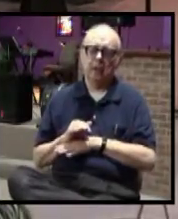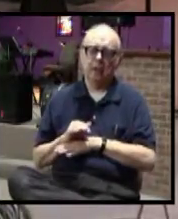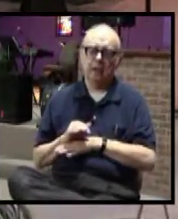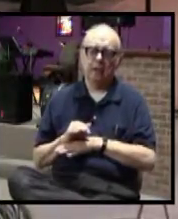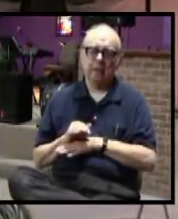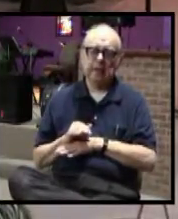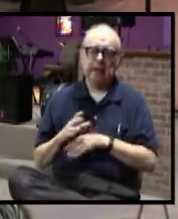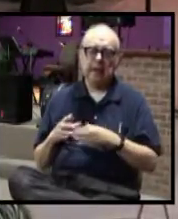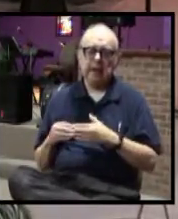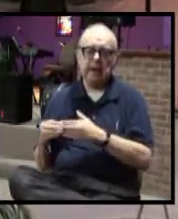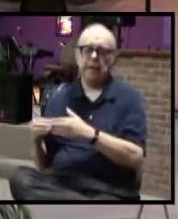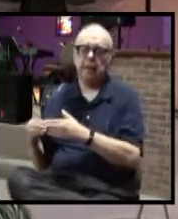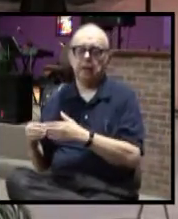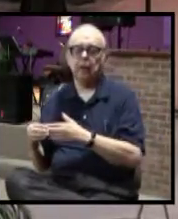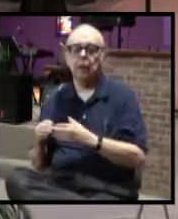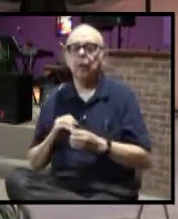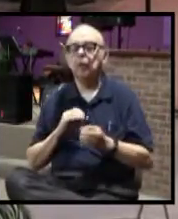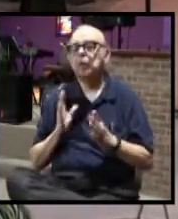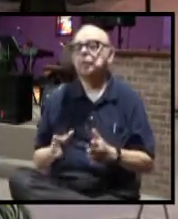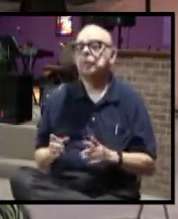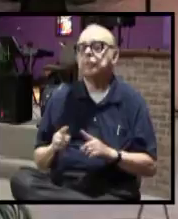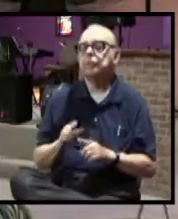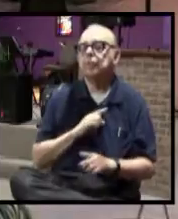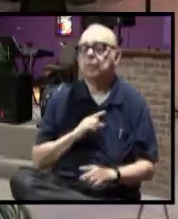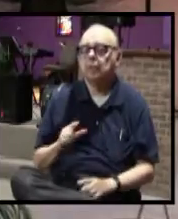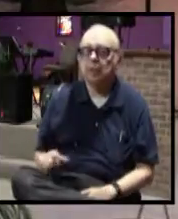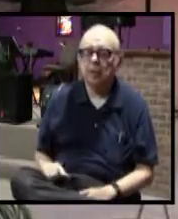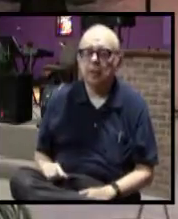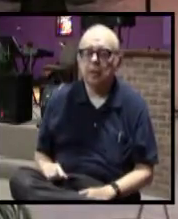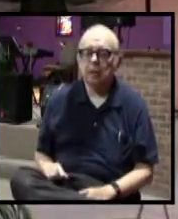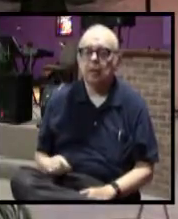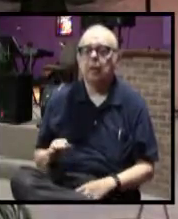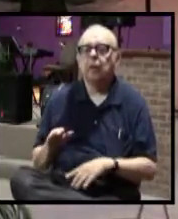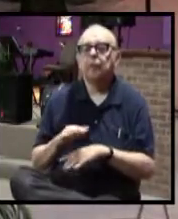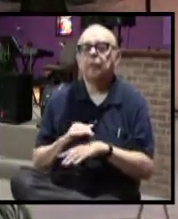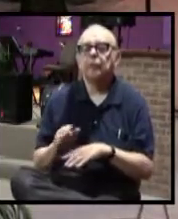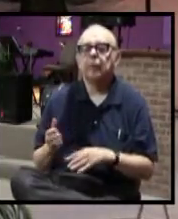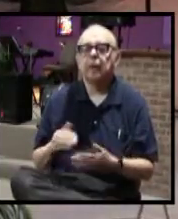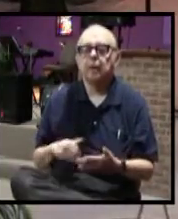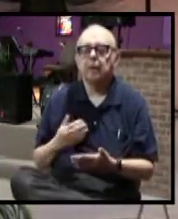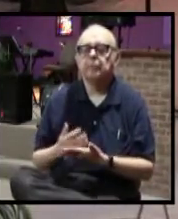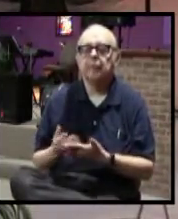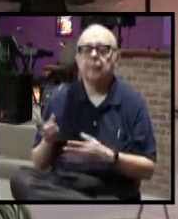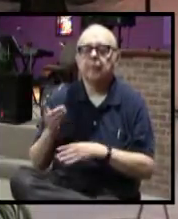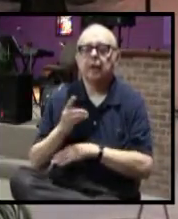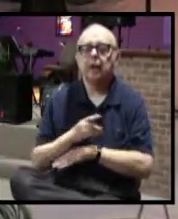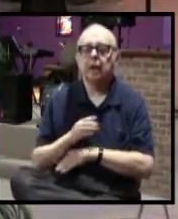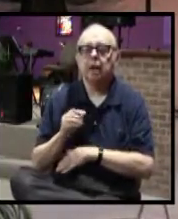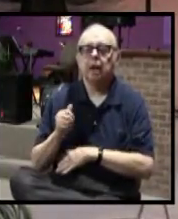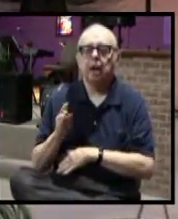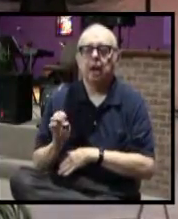that night and led that cafe owner to the Lord by a birthday cake.